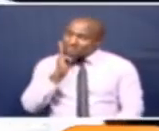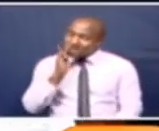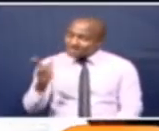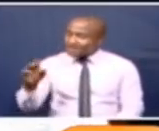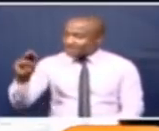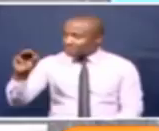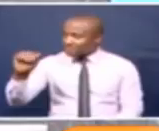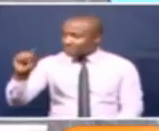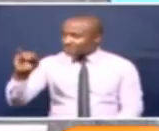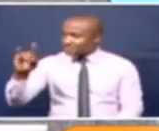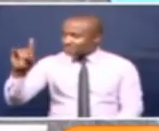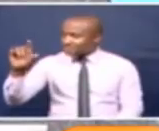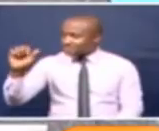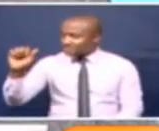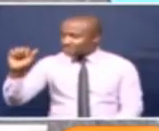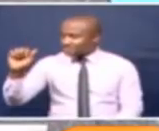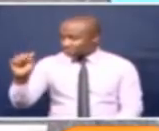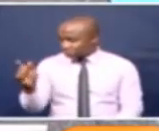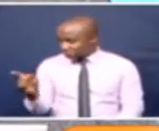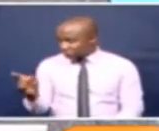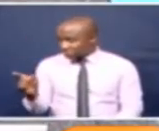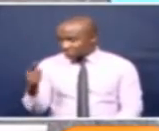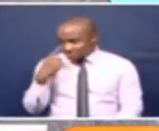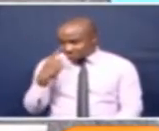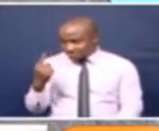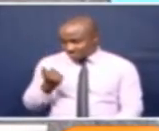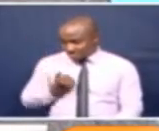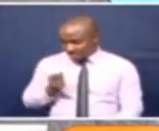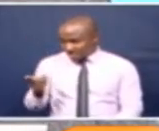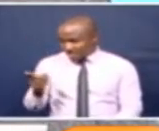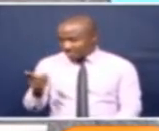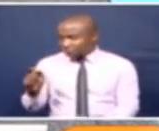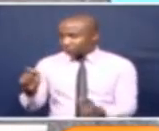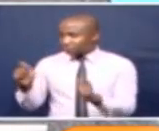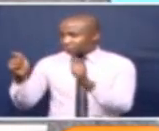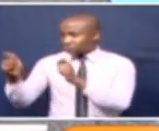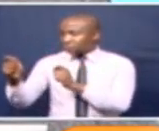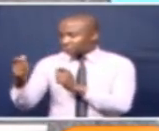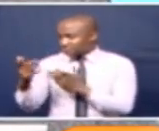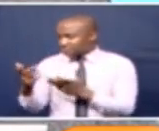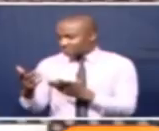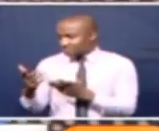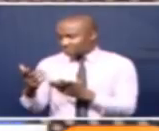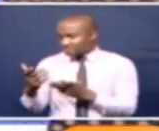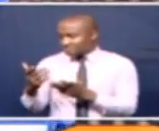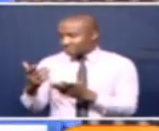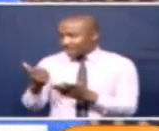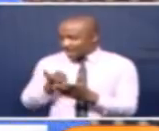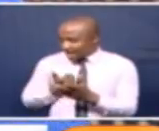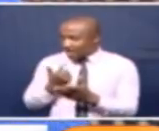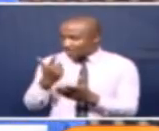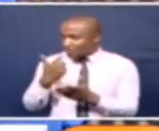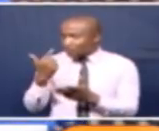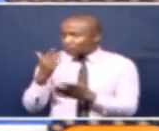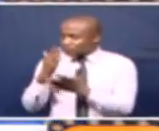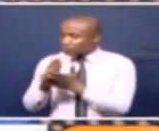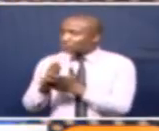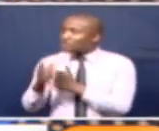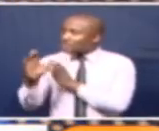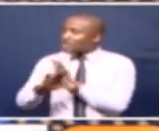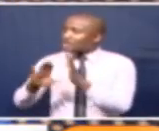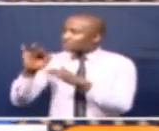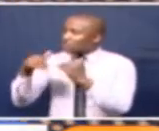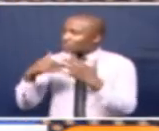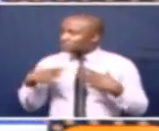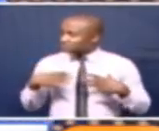mother, having watched your little girl now transition into a young lady who has made the country so proud,